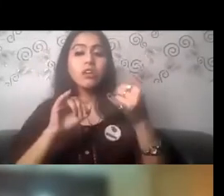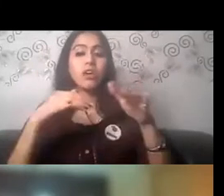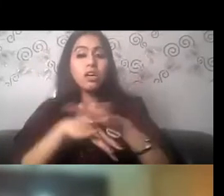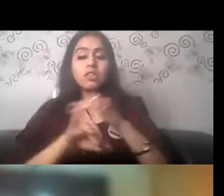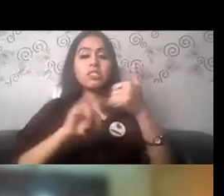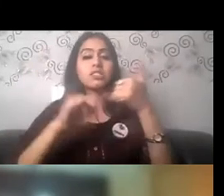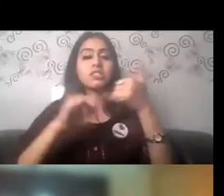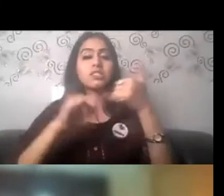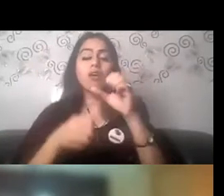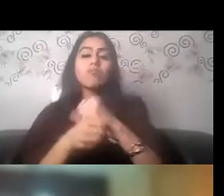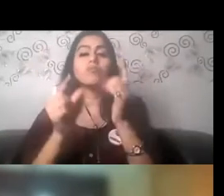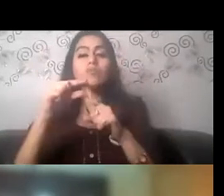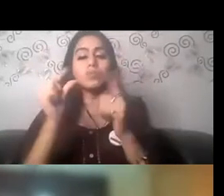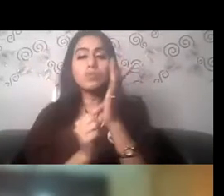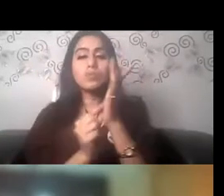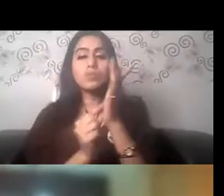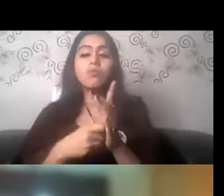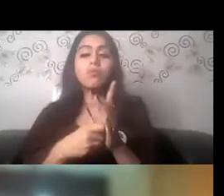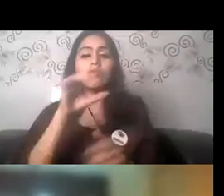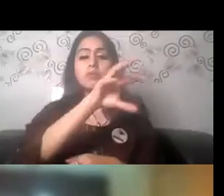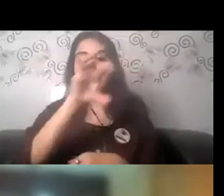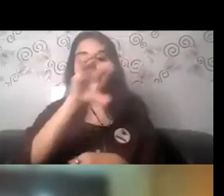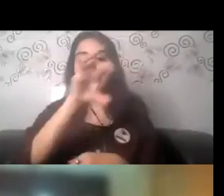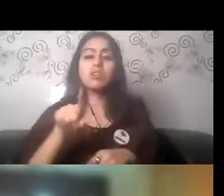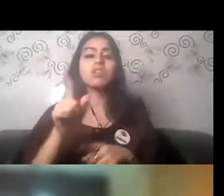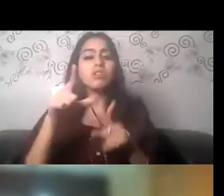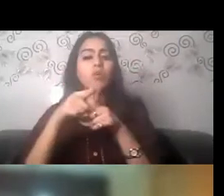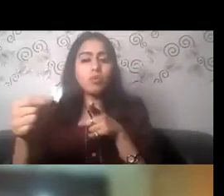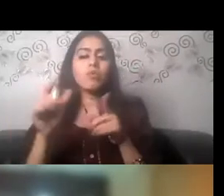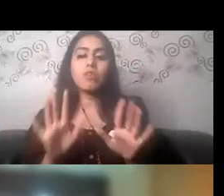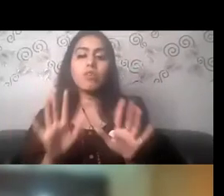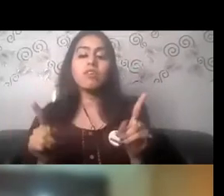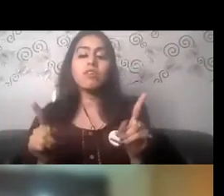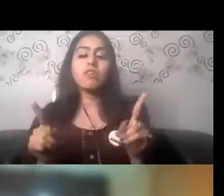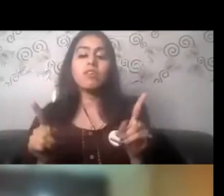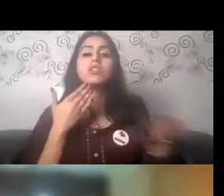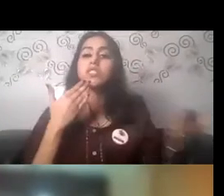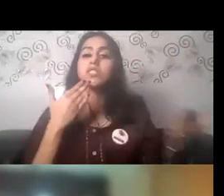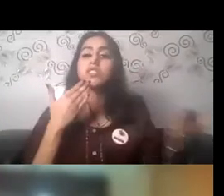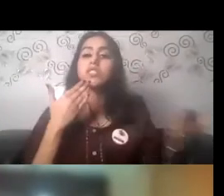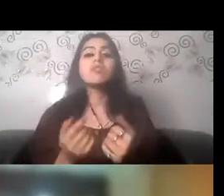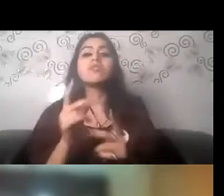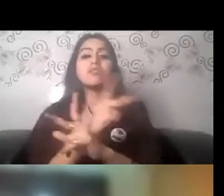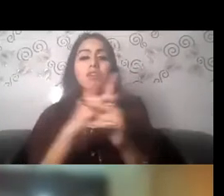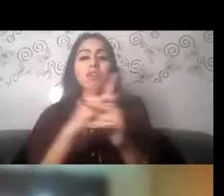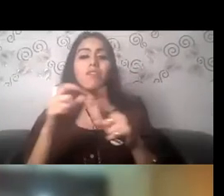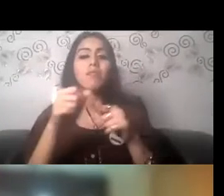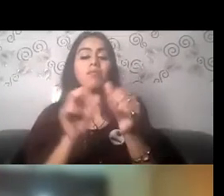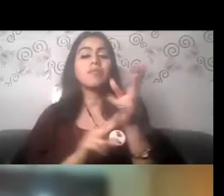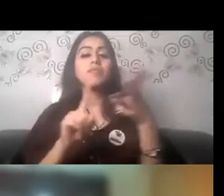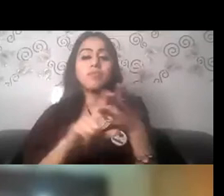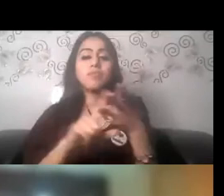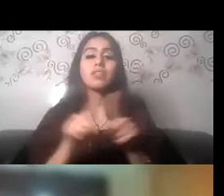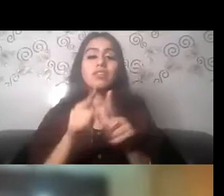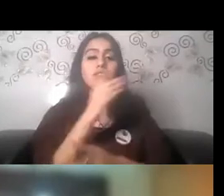been there for more than 2 decades. So I would thank him as well as Mr. Majumdar for him and spreading Southwark's wings far and